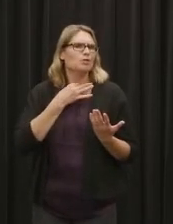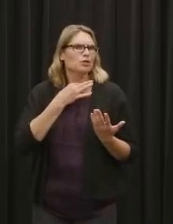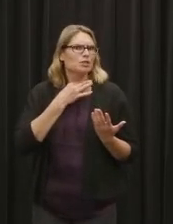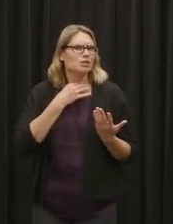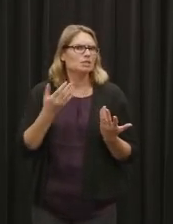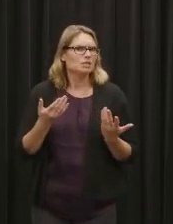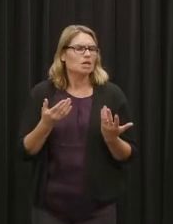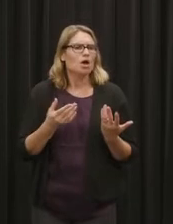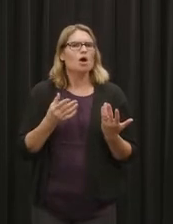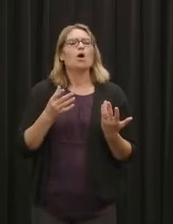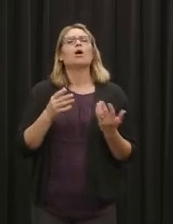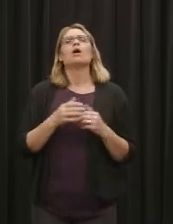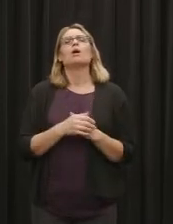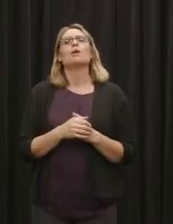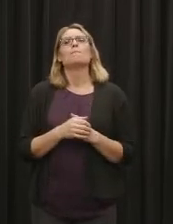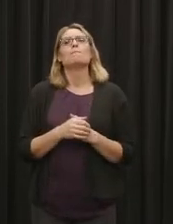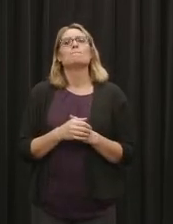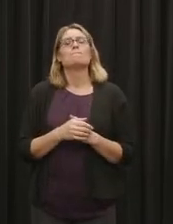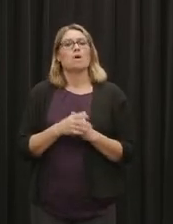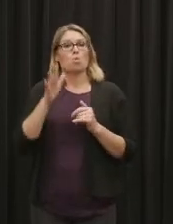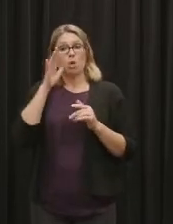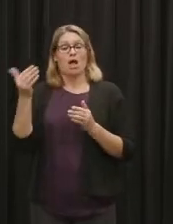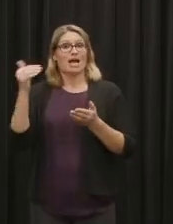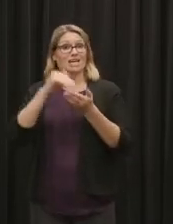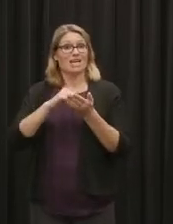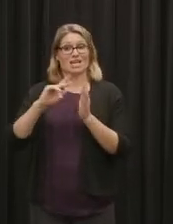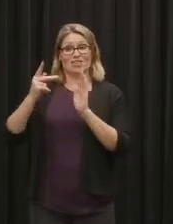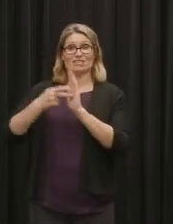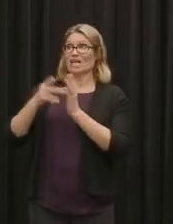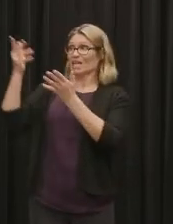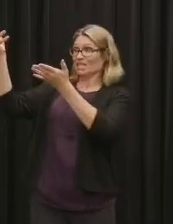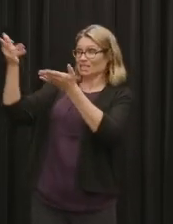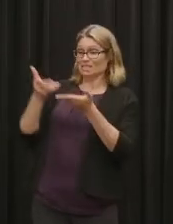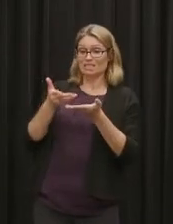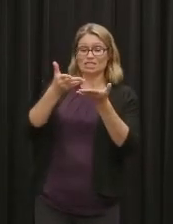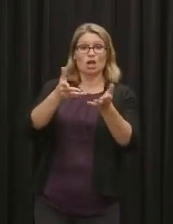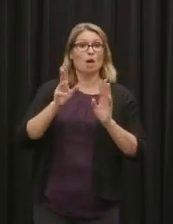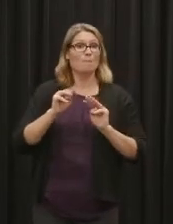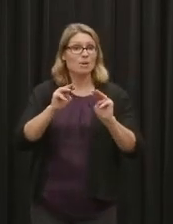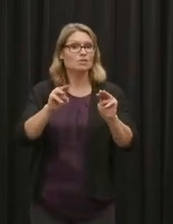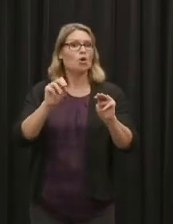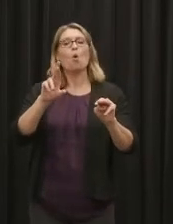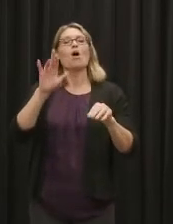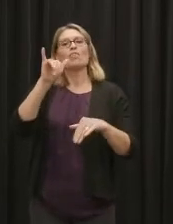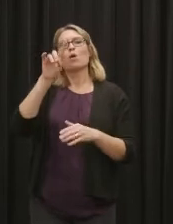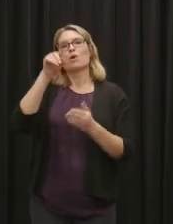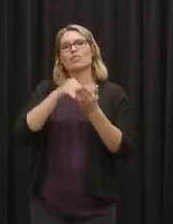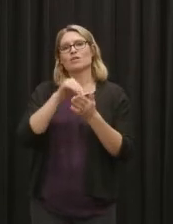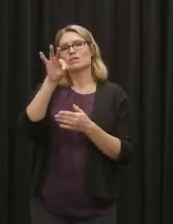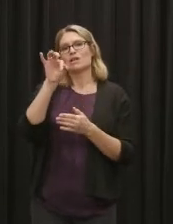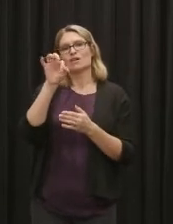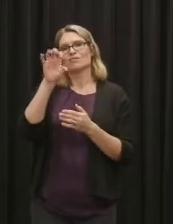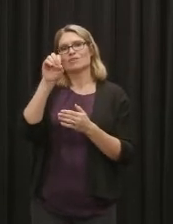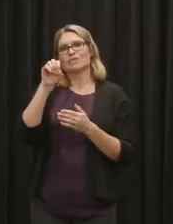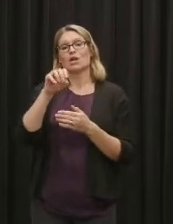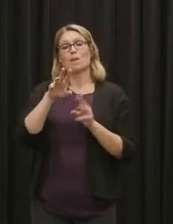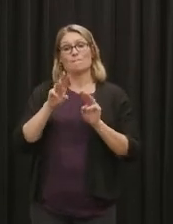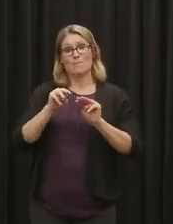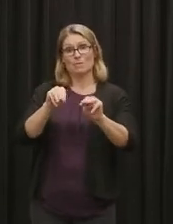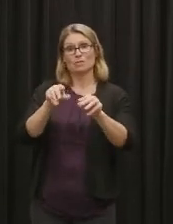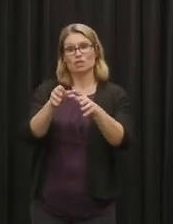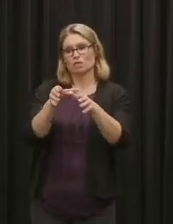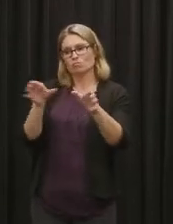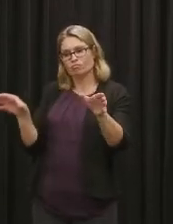will those also be going to the Miramichi Hospital, or are you planning to split those 1,950 that are at